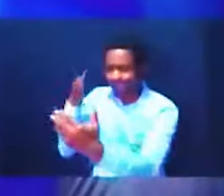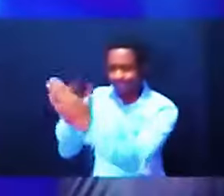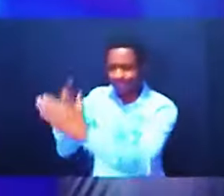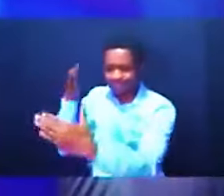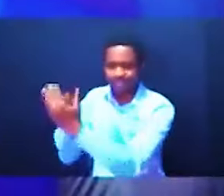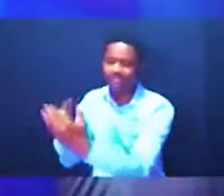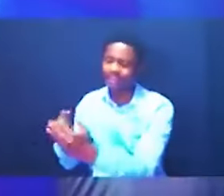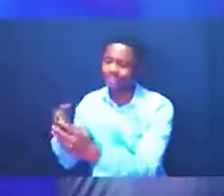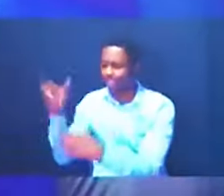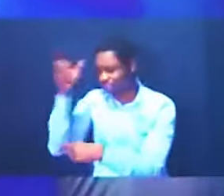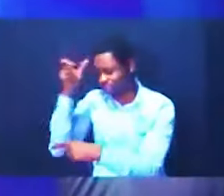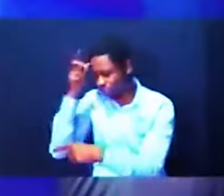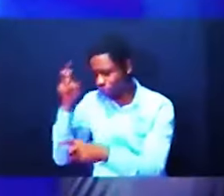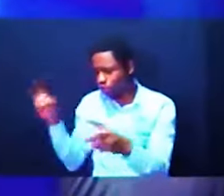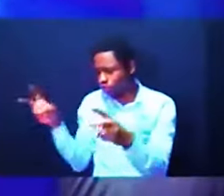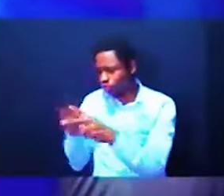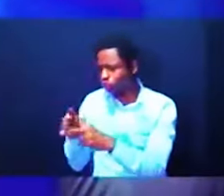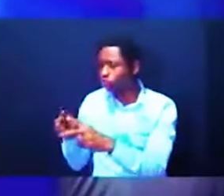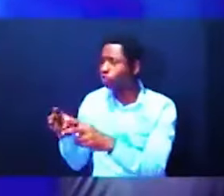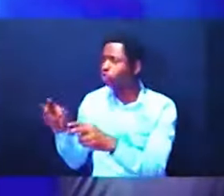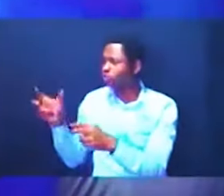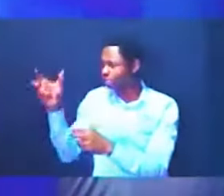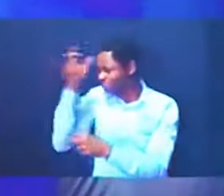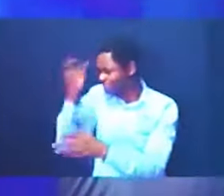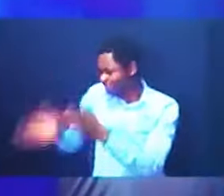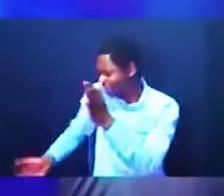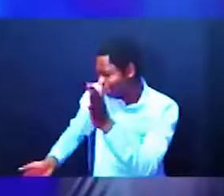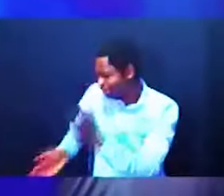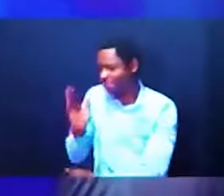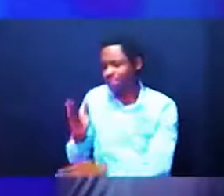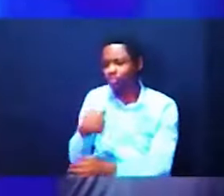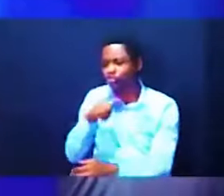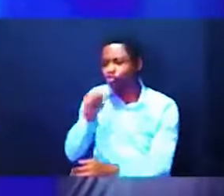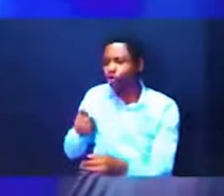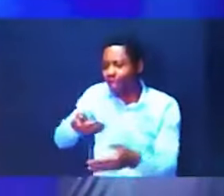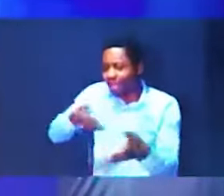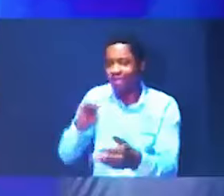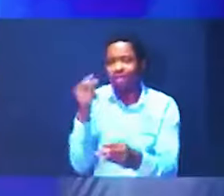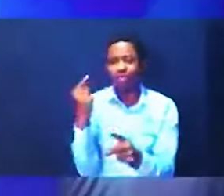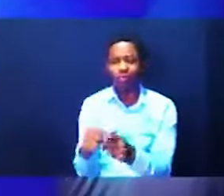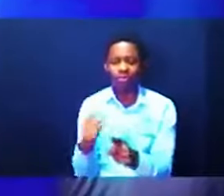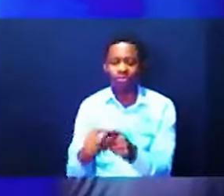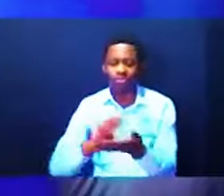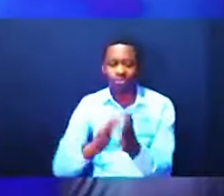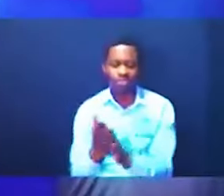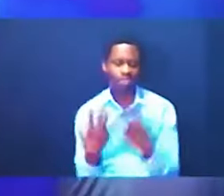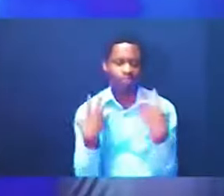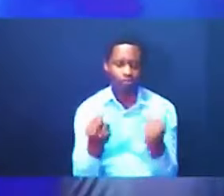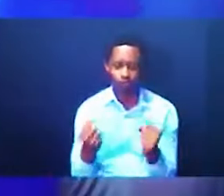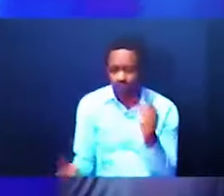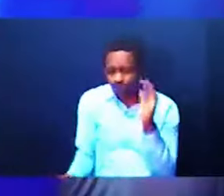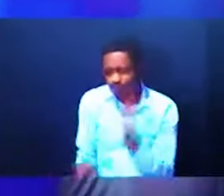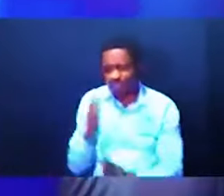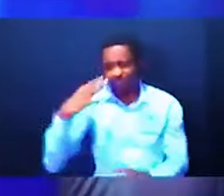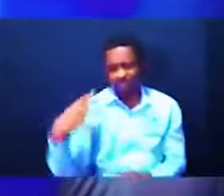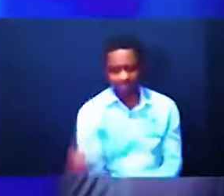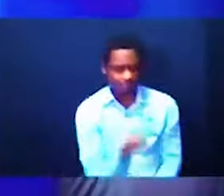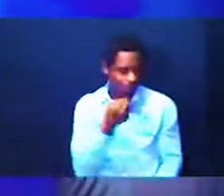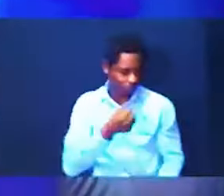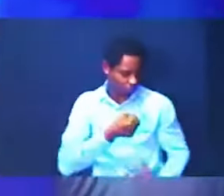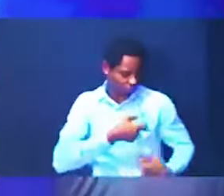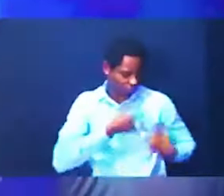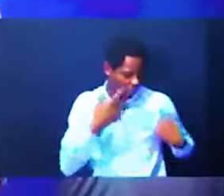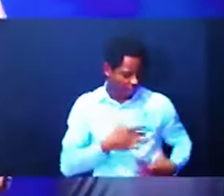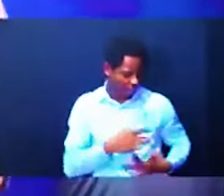so he will not allow the word to take root so quickly. Takes the word of God from